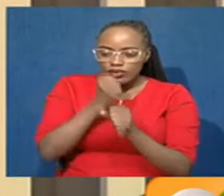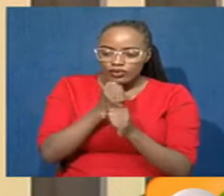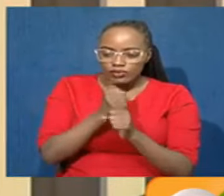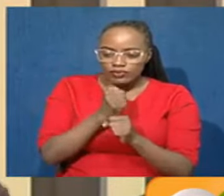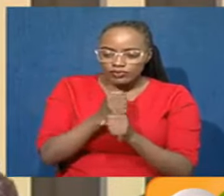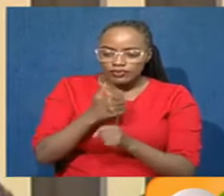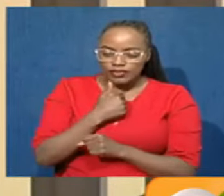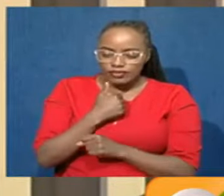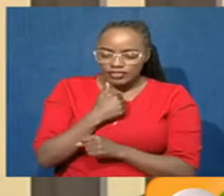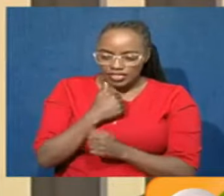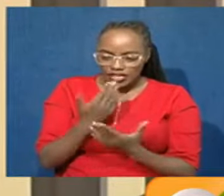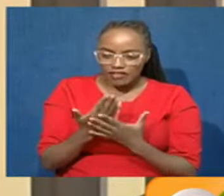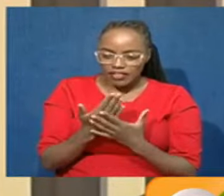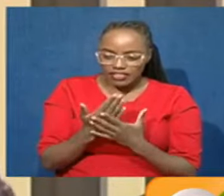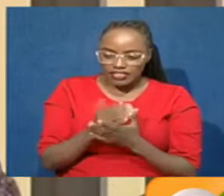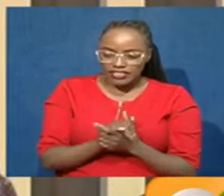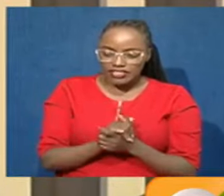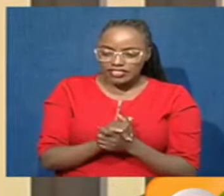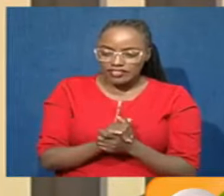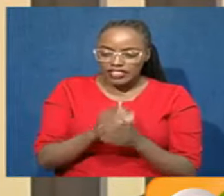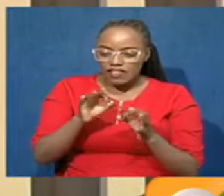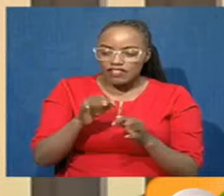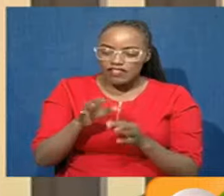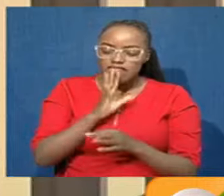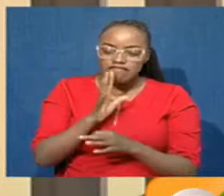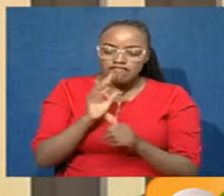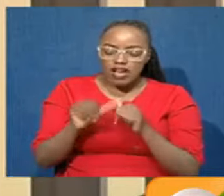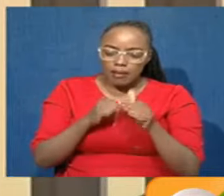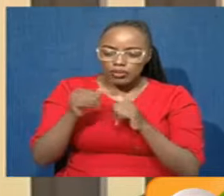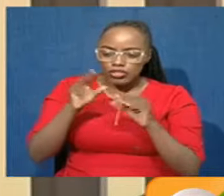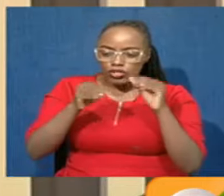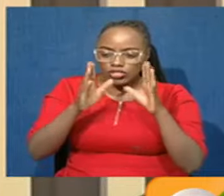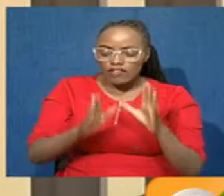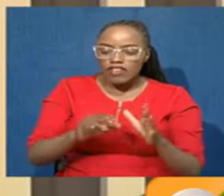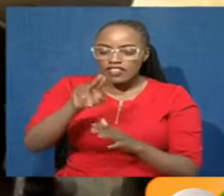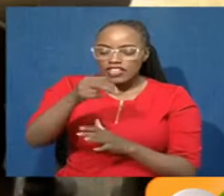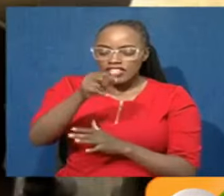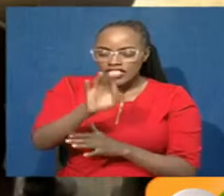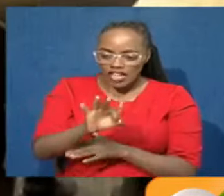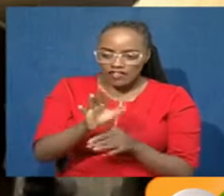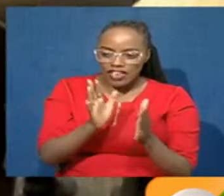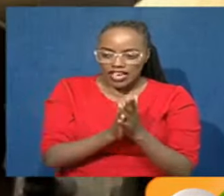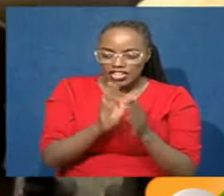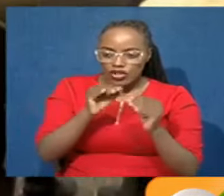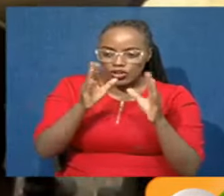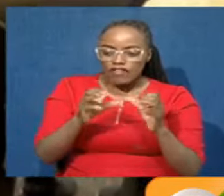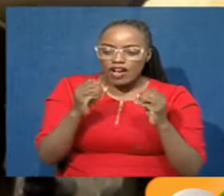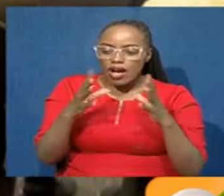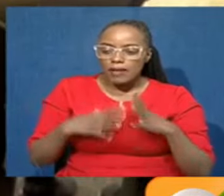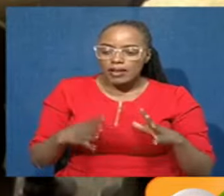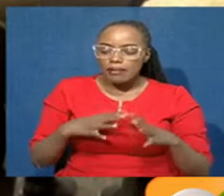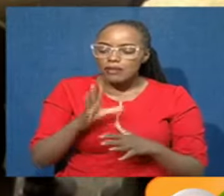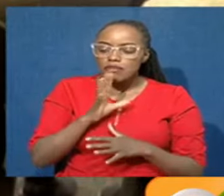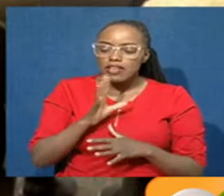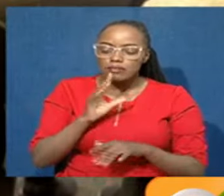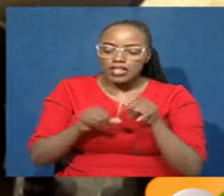challenge. That was done. So if I talk about the contributors of NHIF plus the beneficiaries, how many people are we talking about